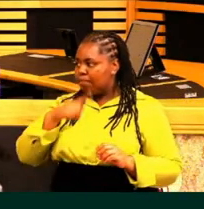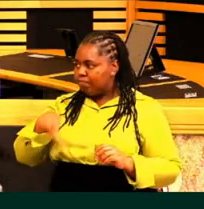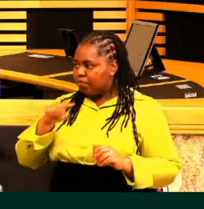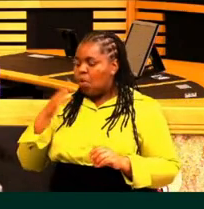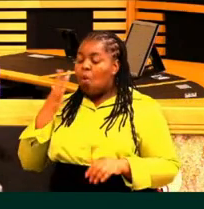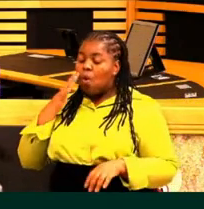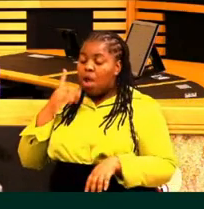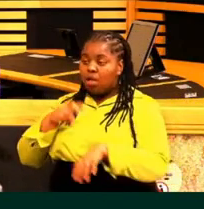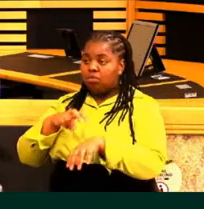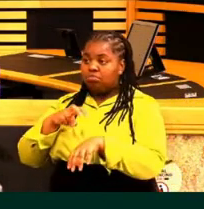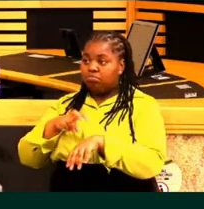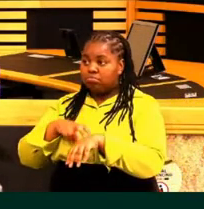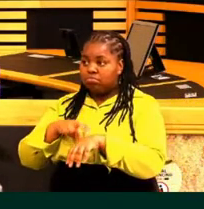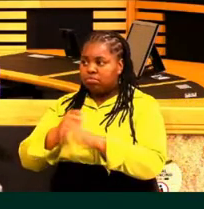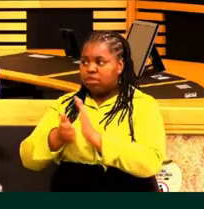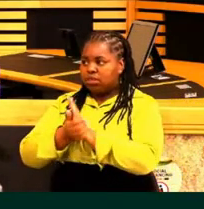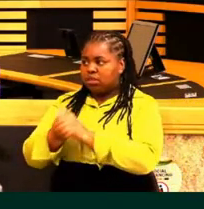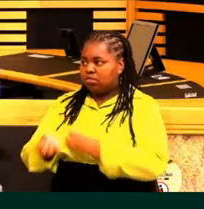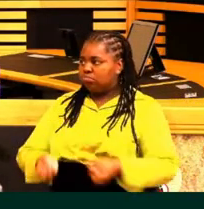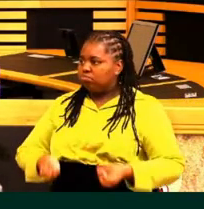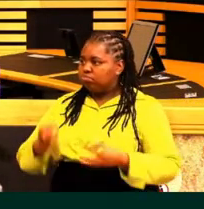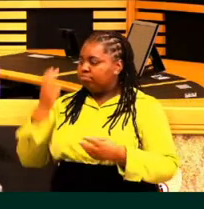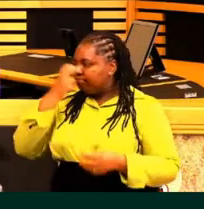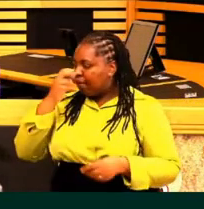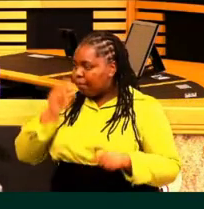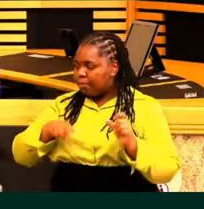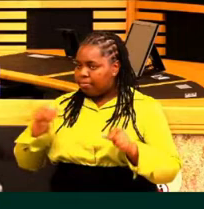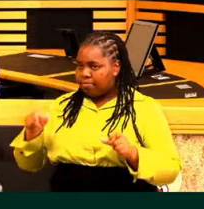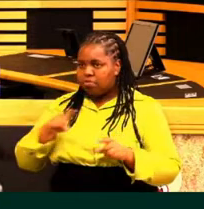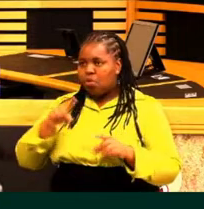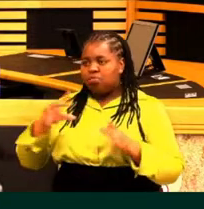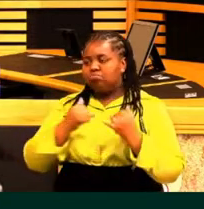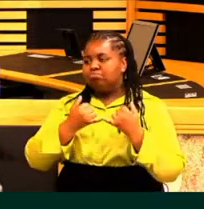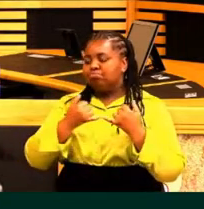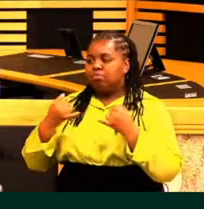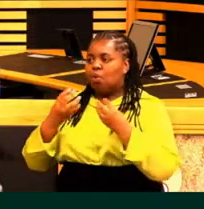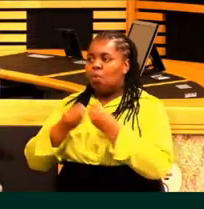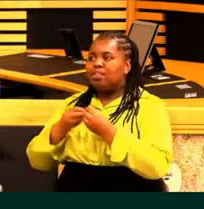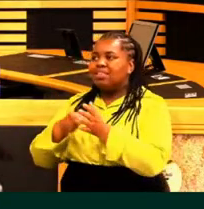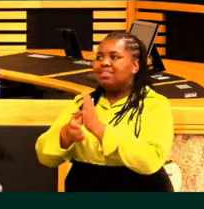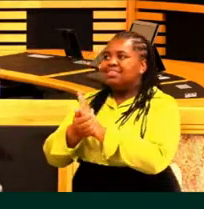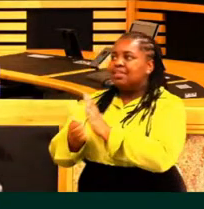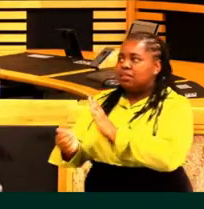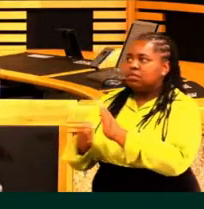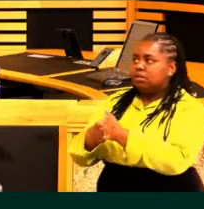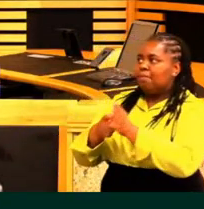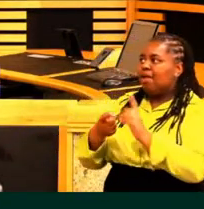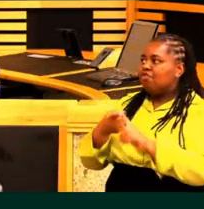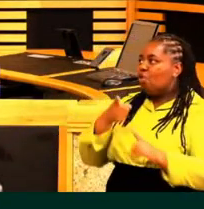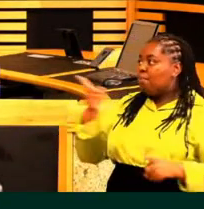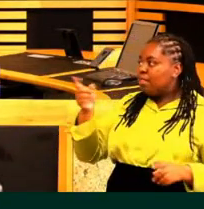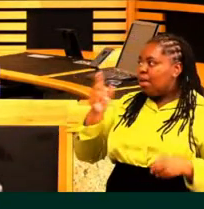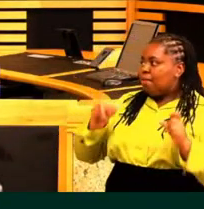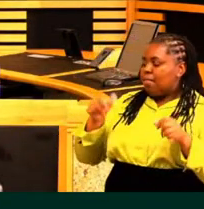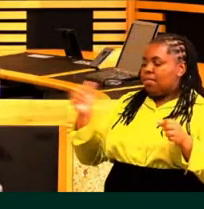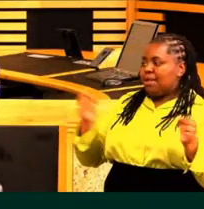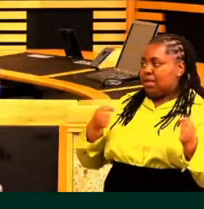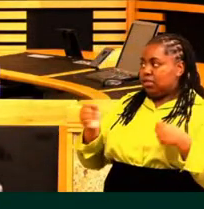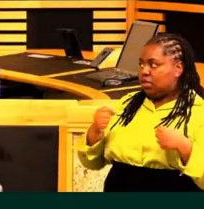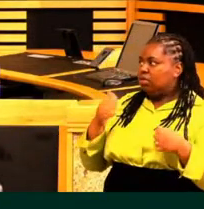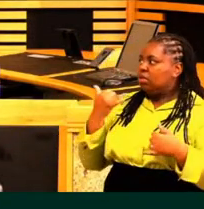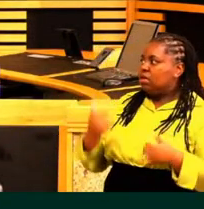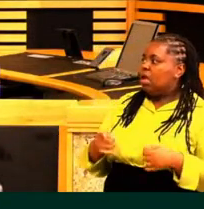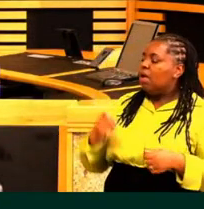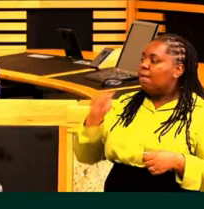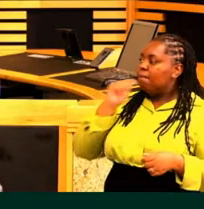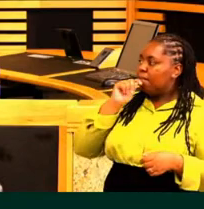the necessary skills possessed by job Seekers does not align with the skills demanded by employers there's a significant skills